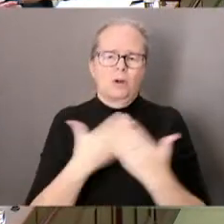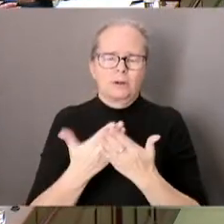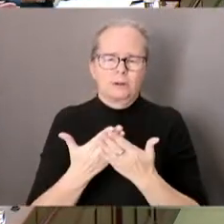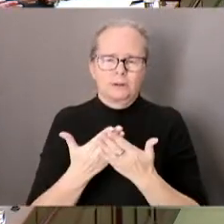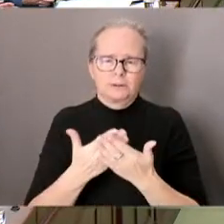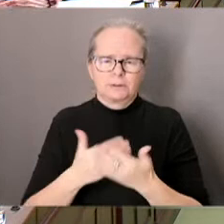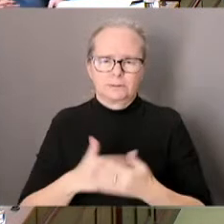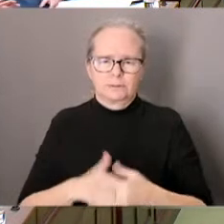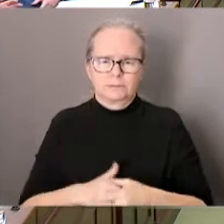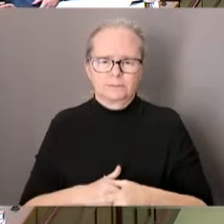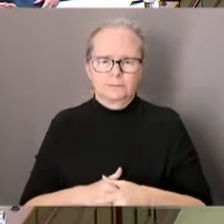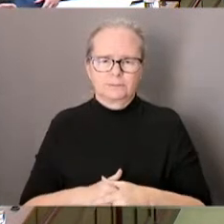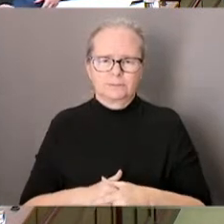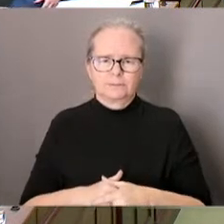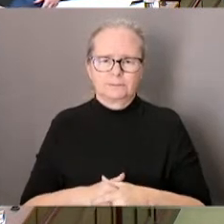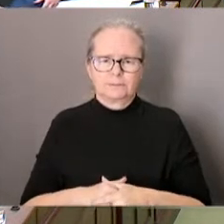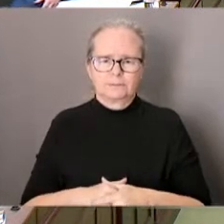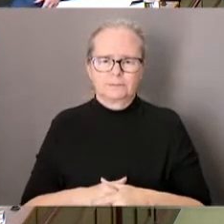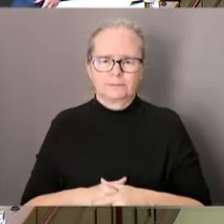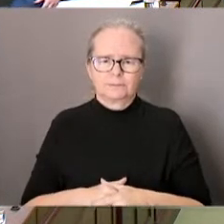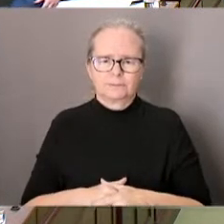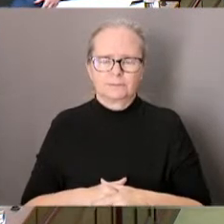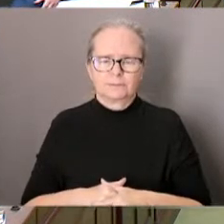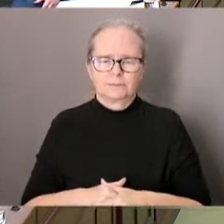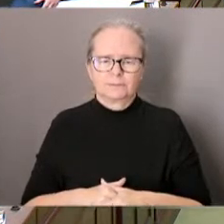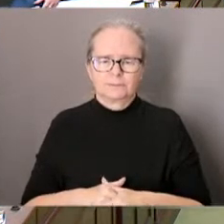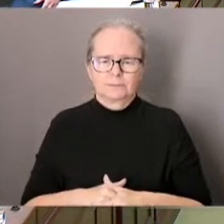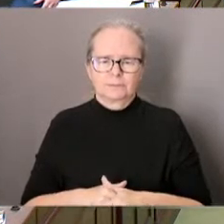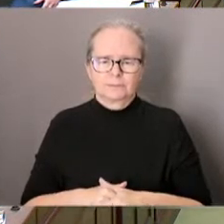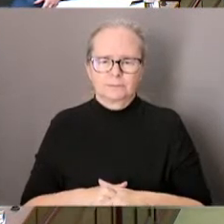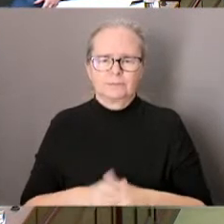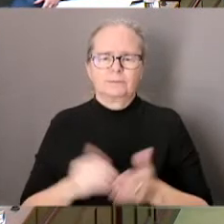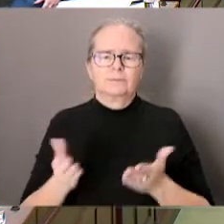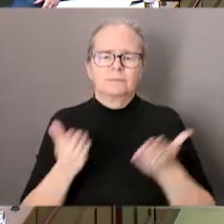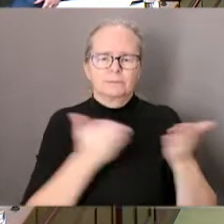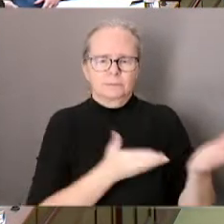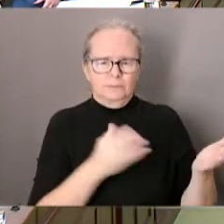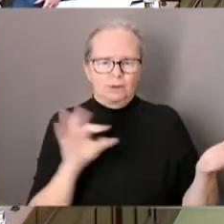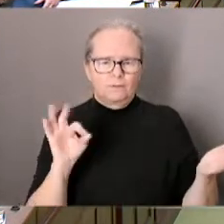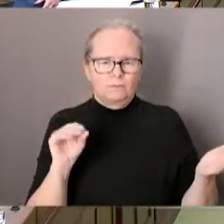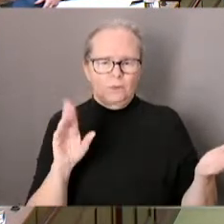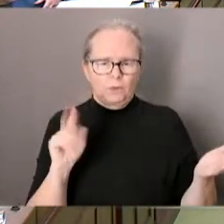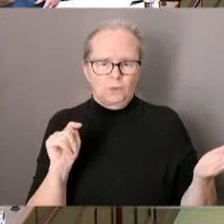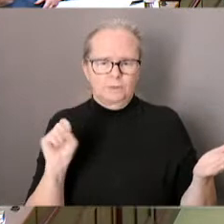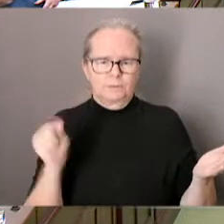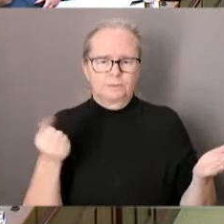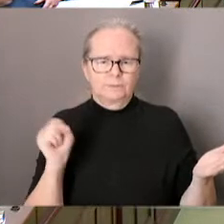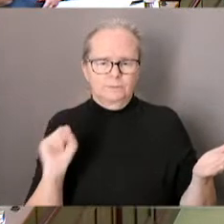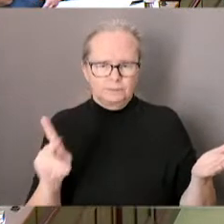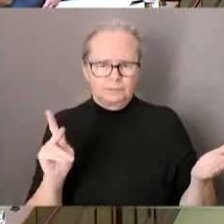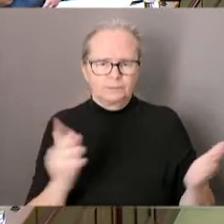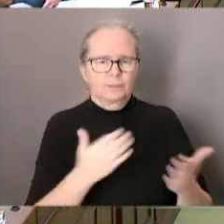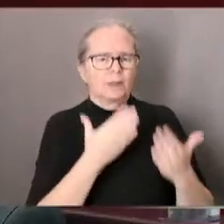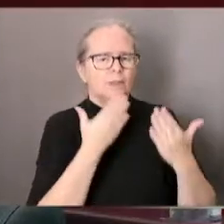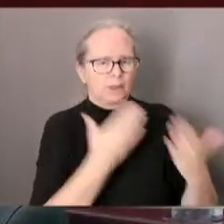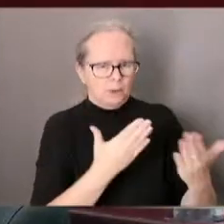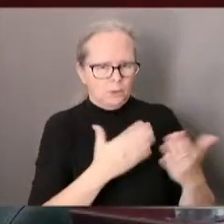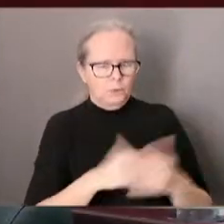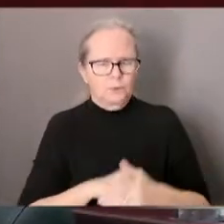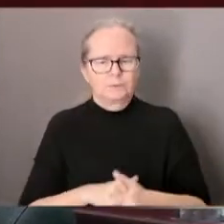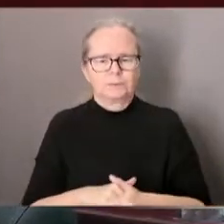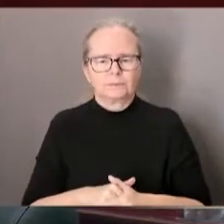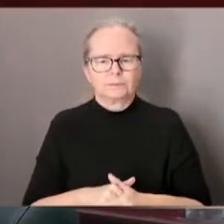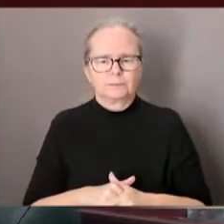The Honorable member for Fort Saskatchewan Bakerville is next thank you Mr Speaker things are really looking up in my constituency at Fort